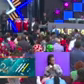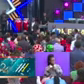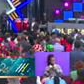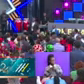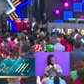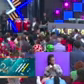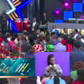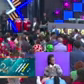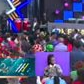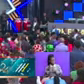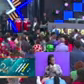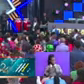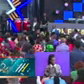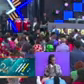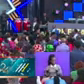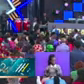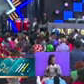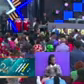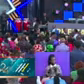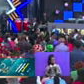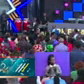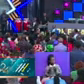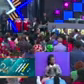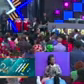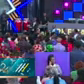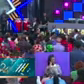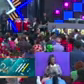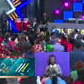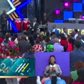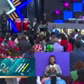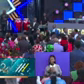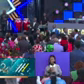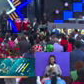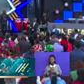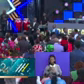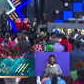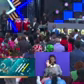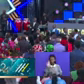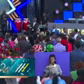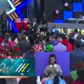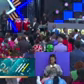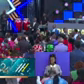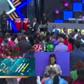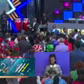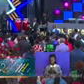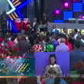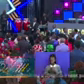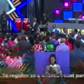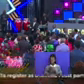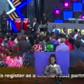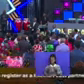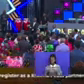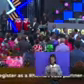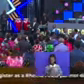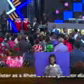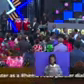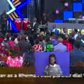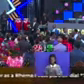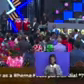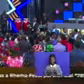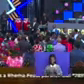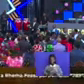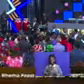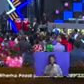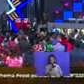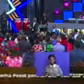2029 how many years 5 years 5 years from now the Lord said I should let